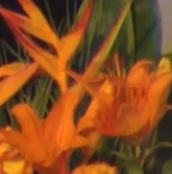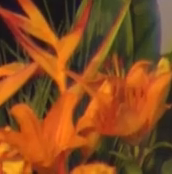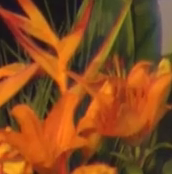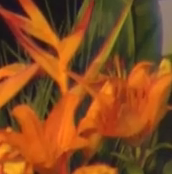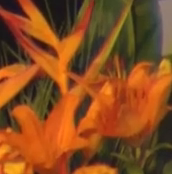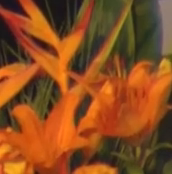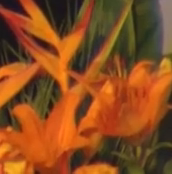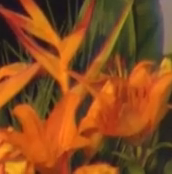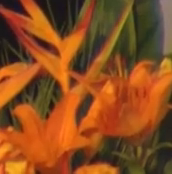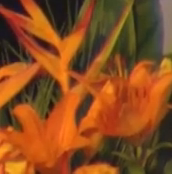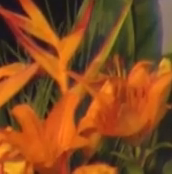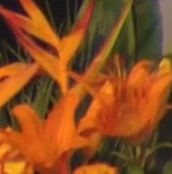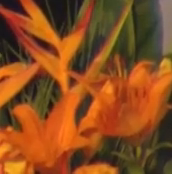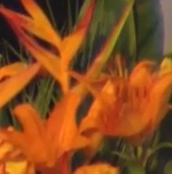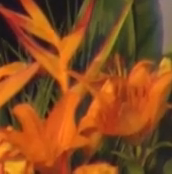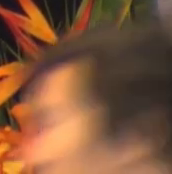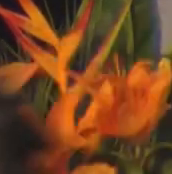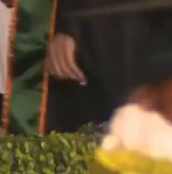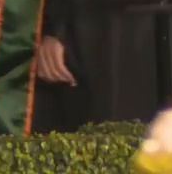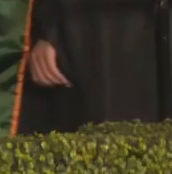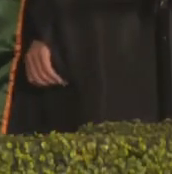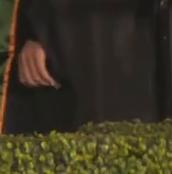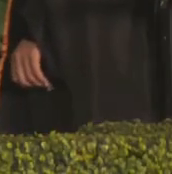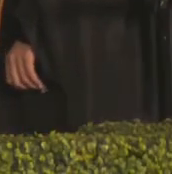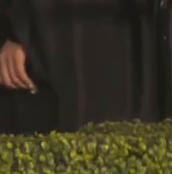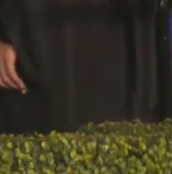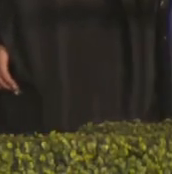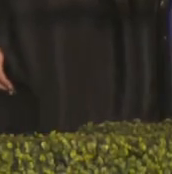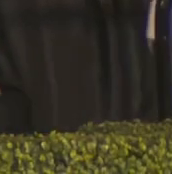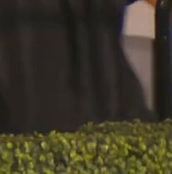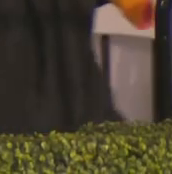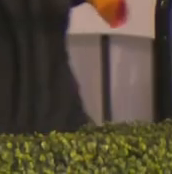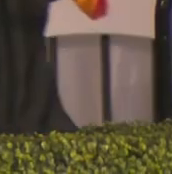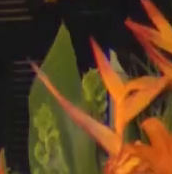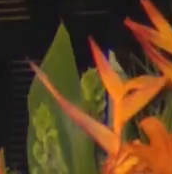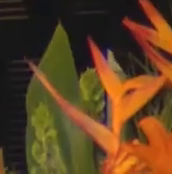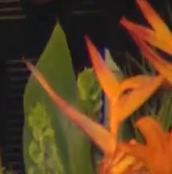Megha Natalie Bhatia. Miao Sun.